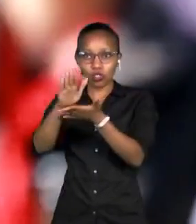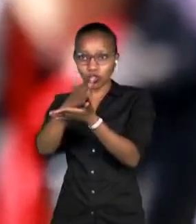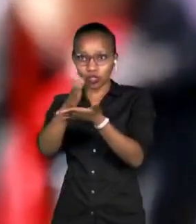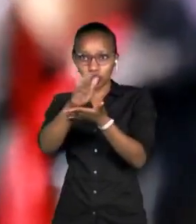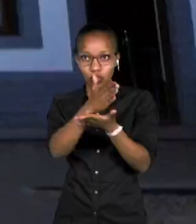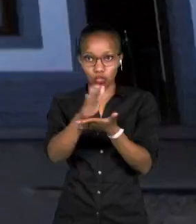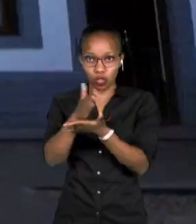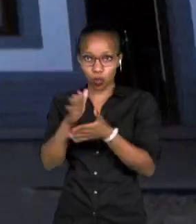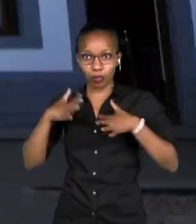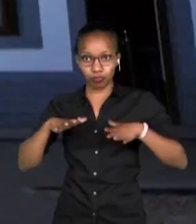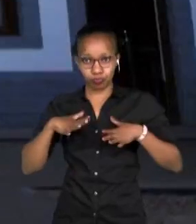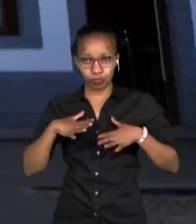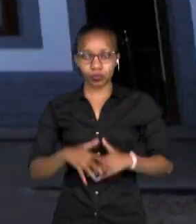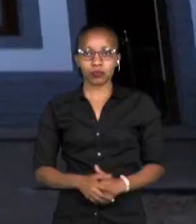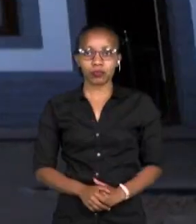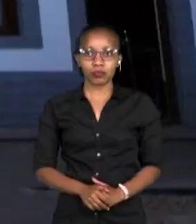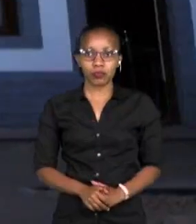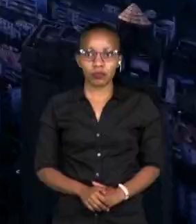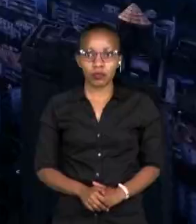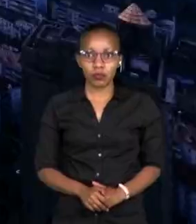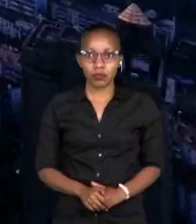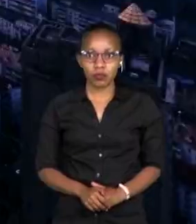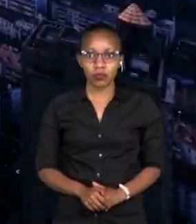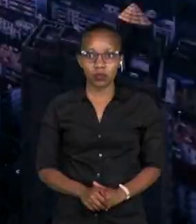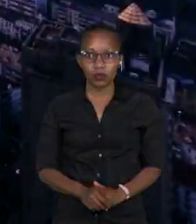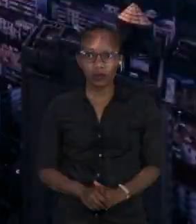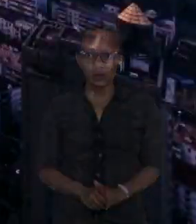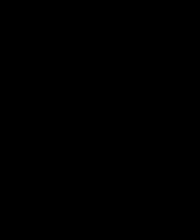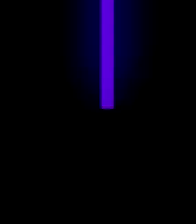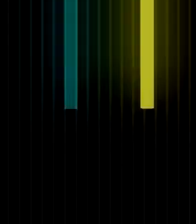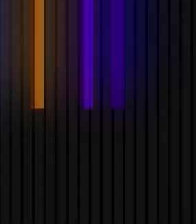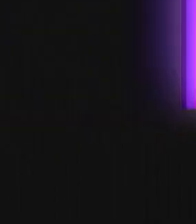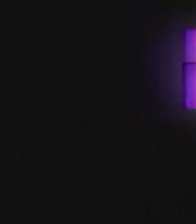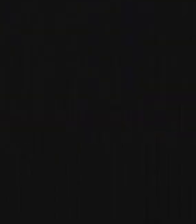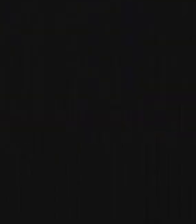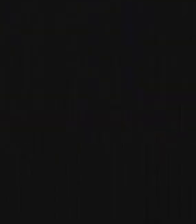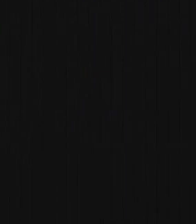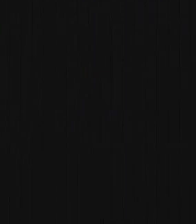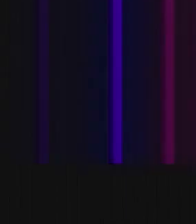actions. Apollo James, Switch TV.